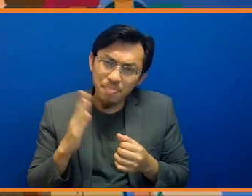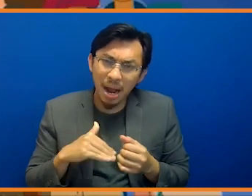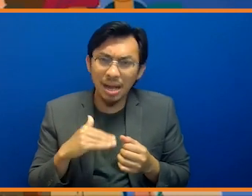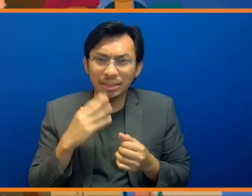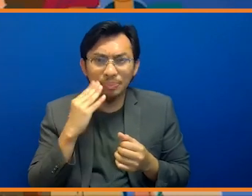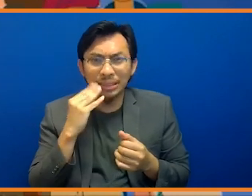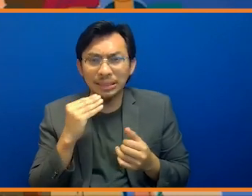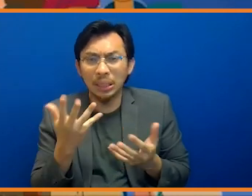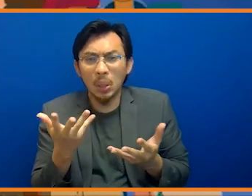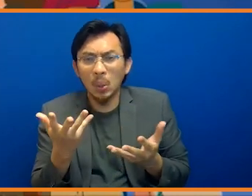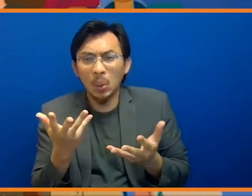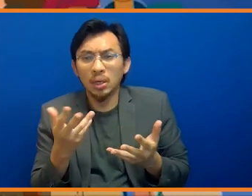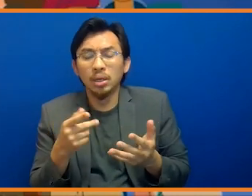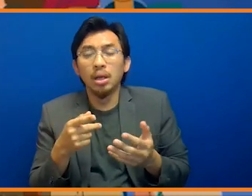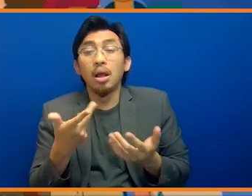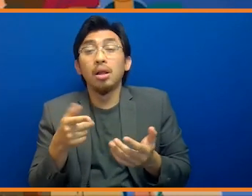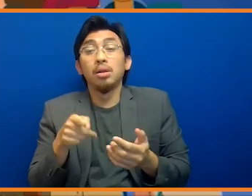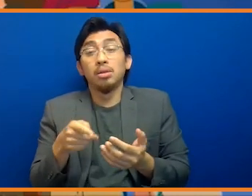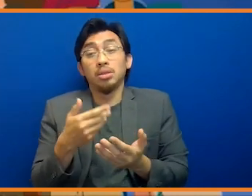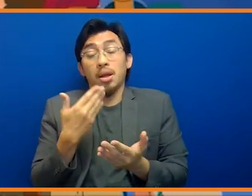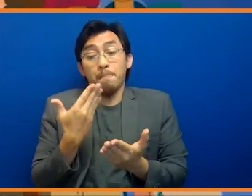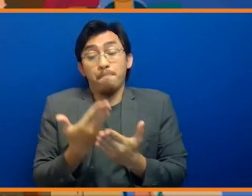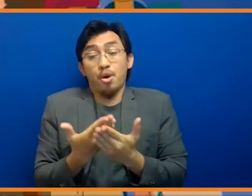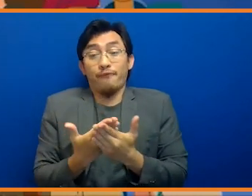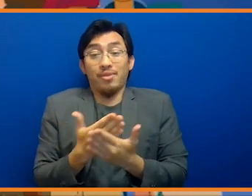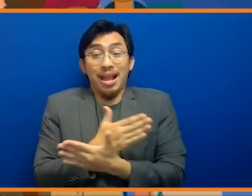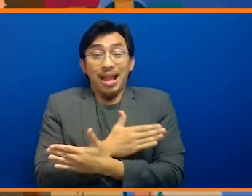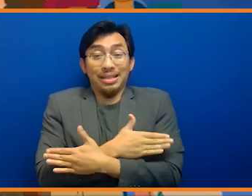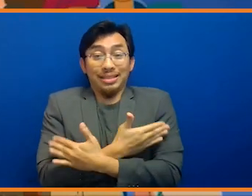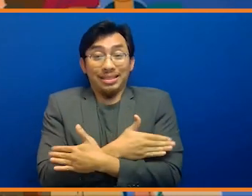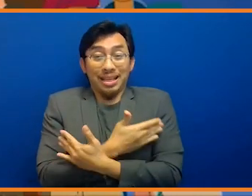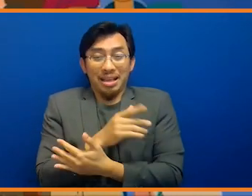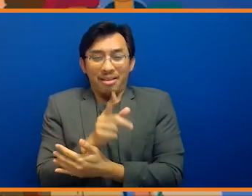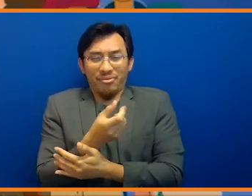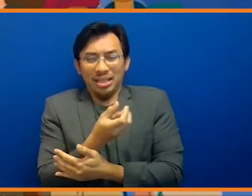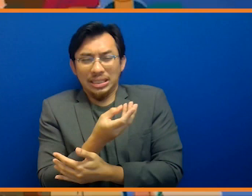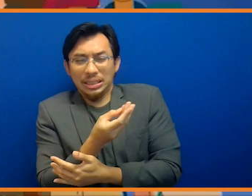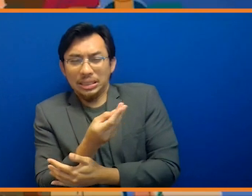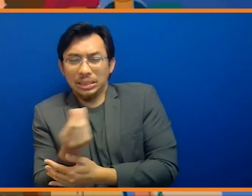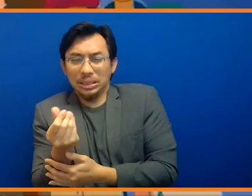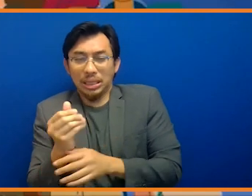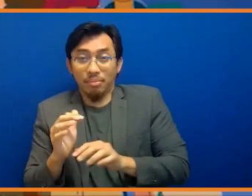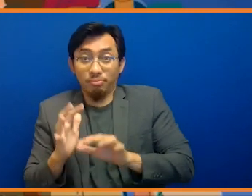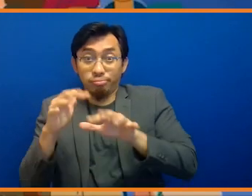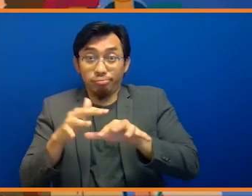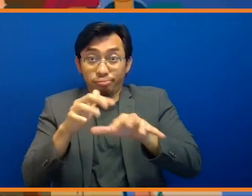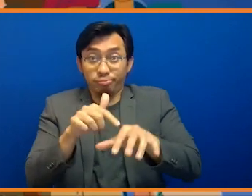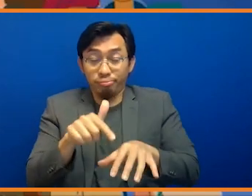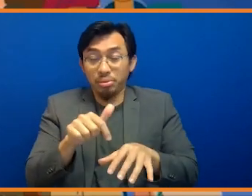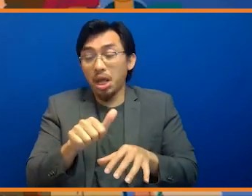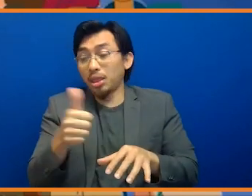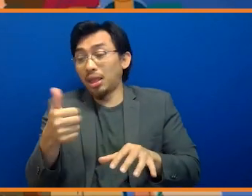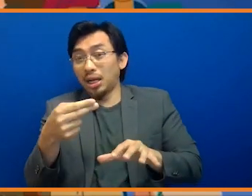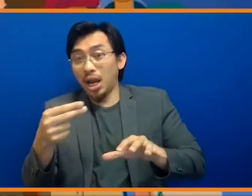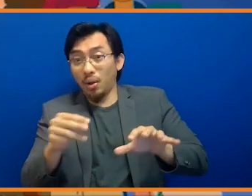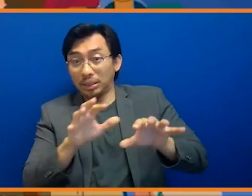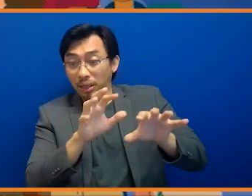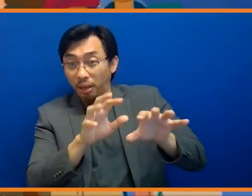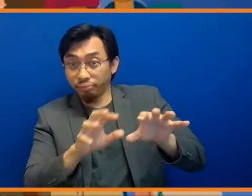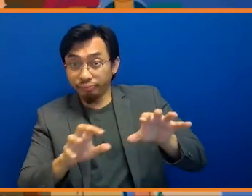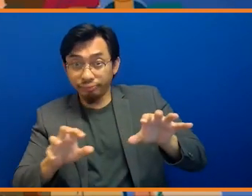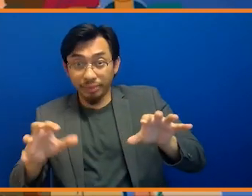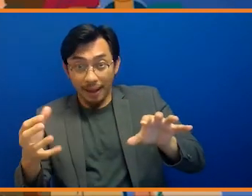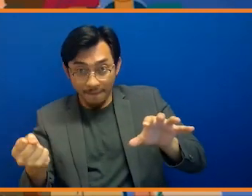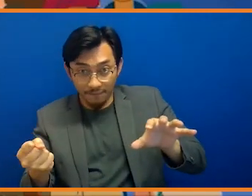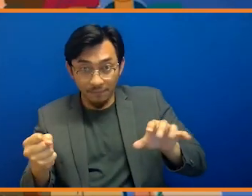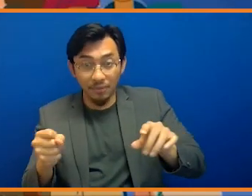generation. So this is the proof that in Aceh, several tsunami occurred. Yeah. But in other places